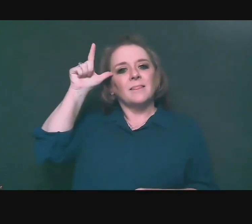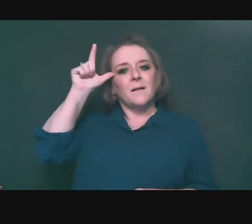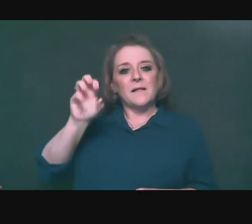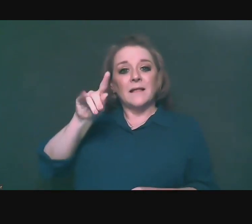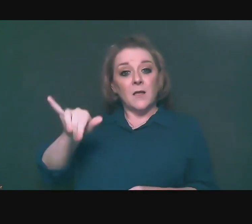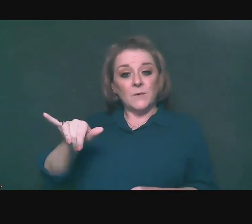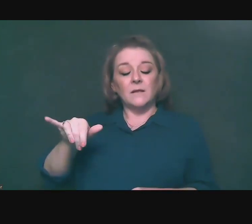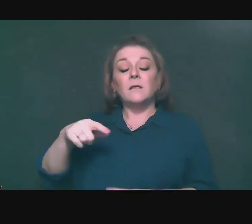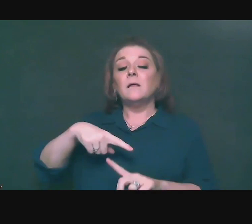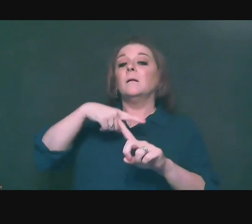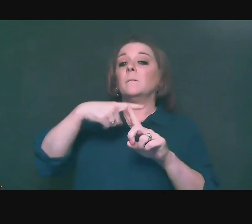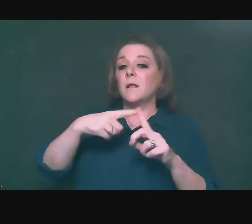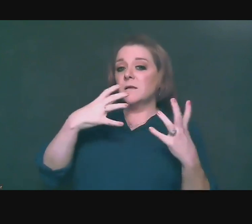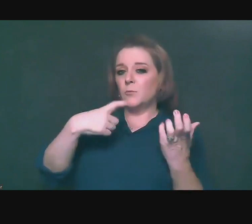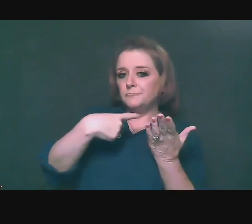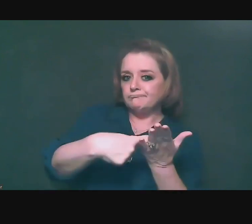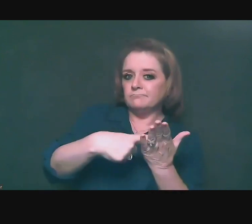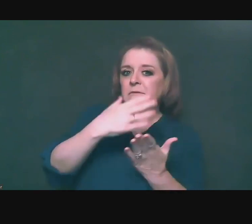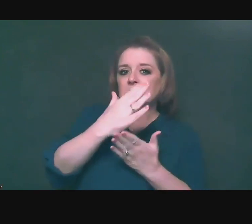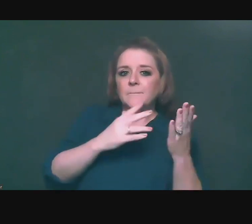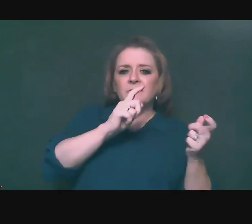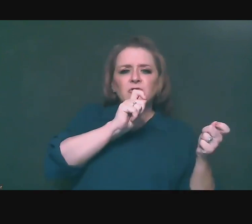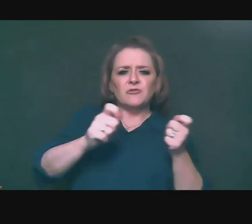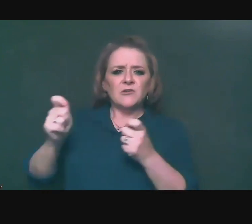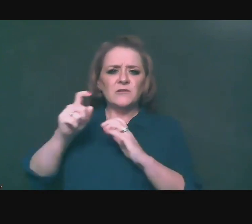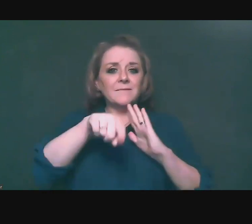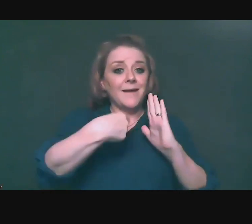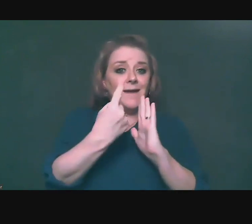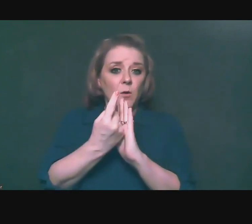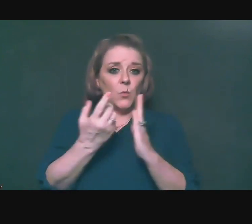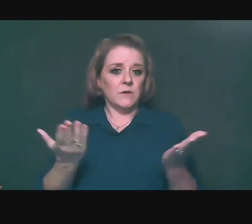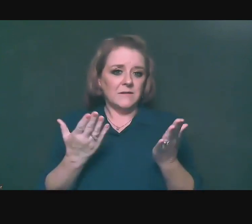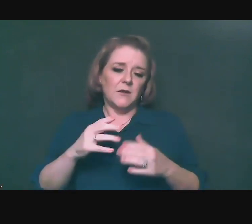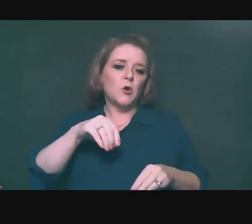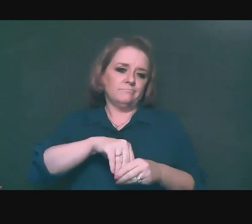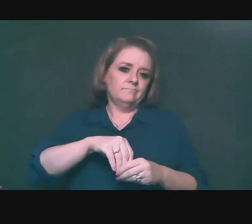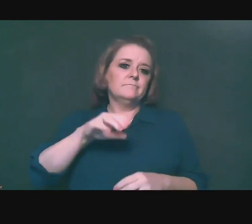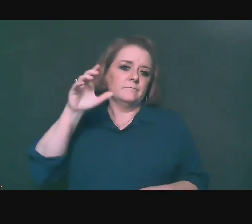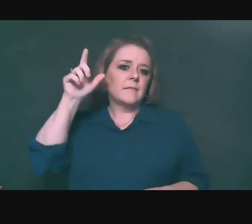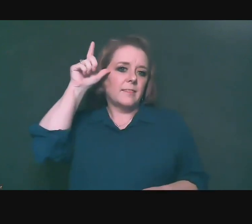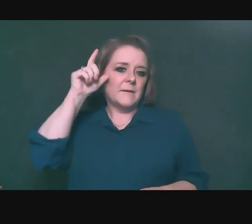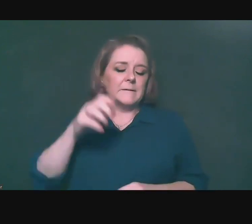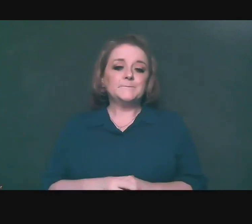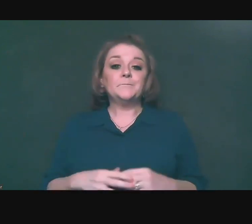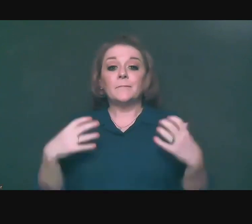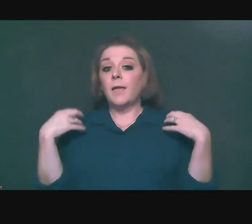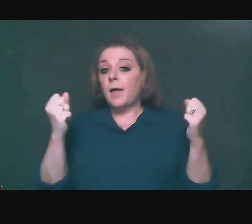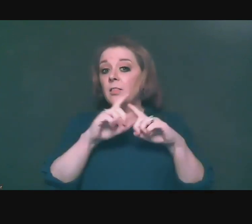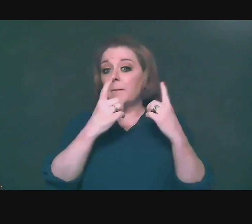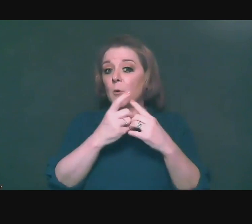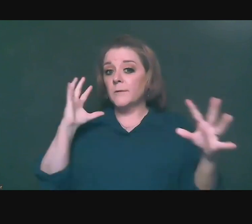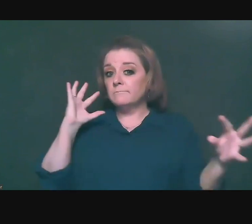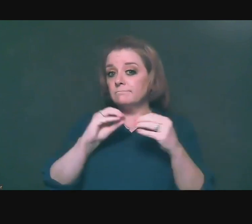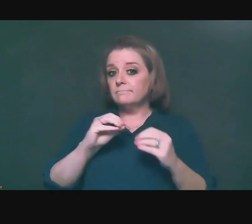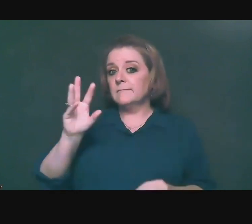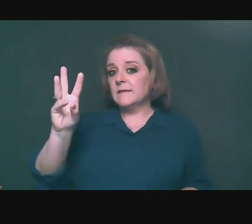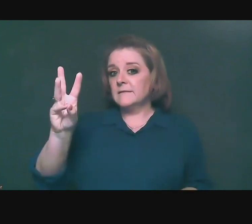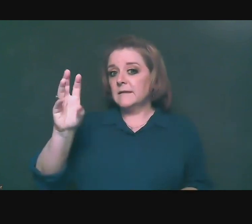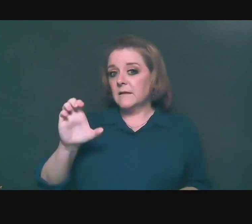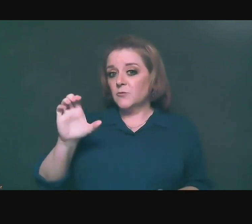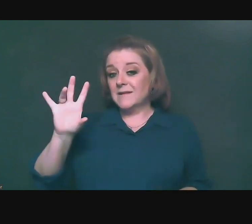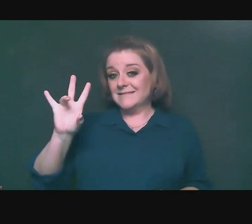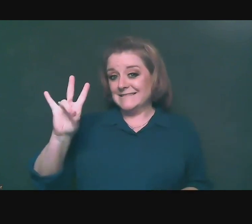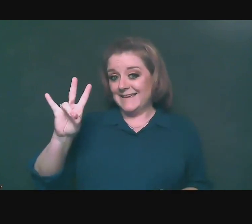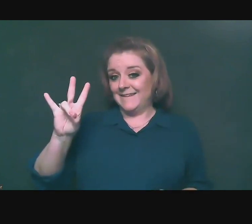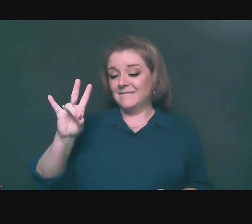the changes to some of our COVID clinics here in town. The health department is reporting 607